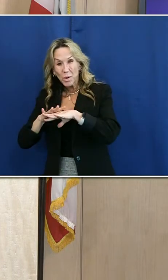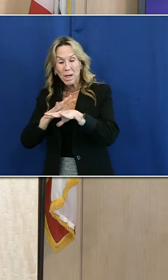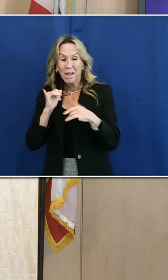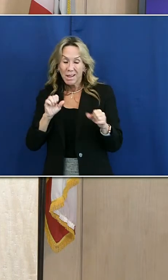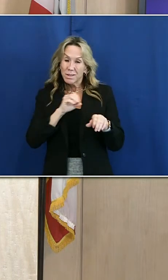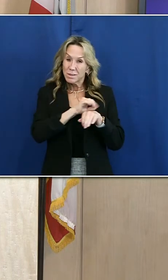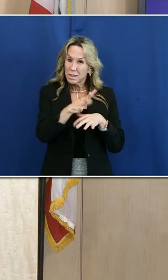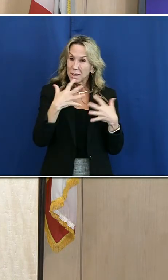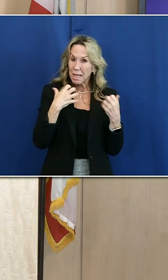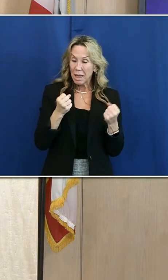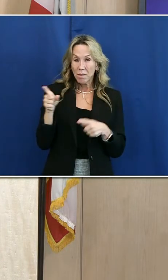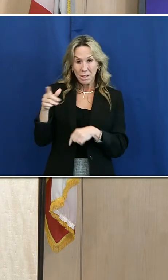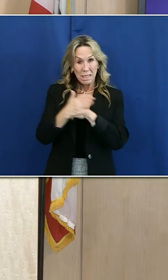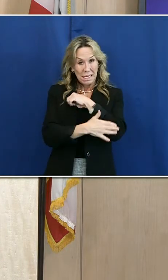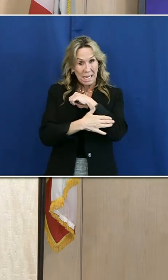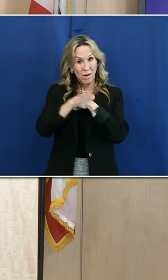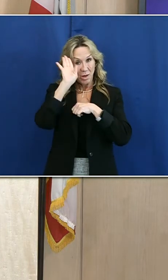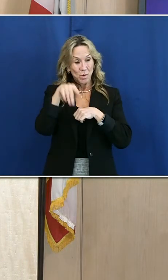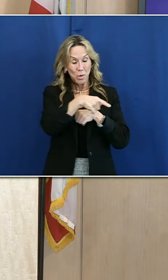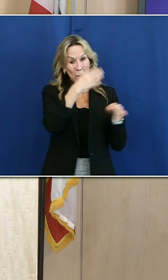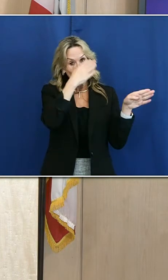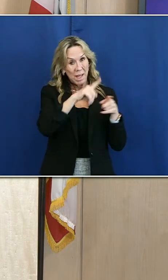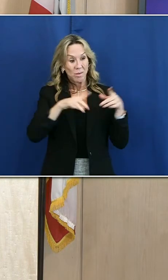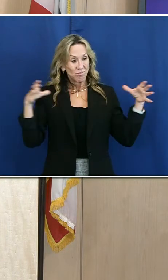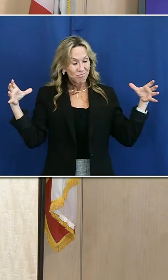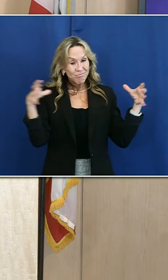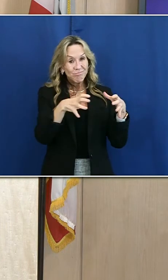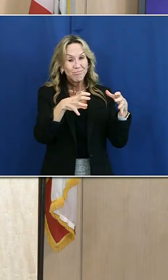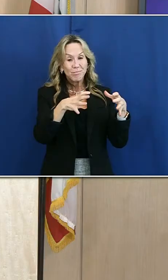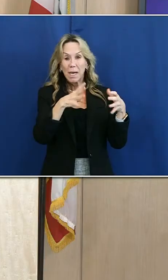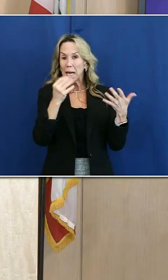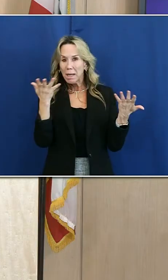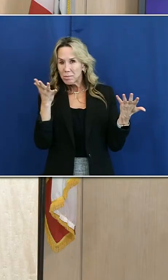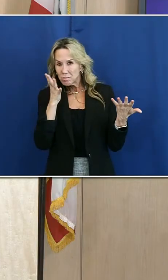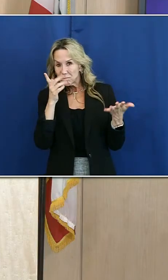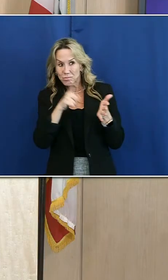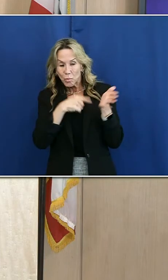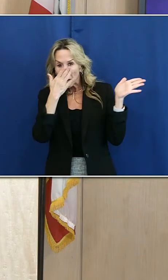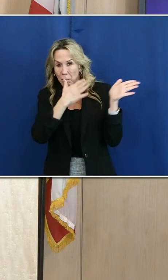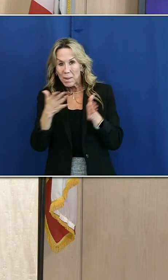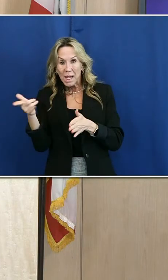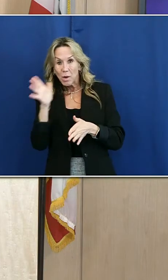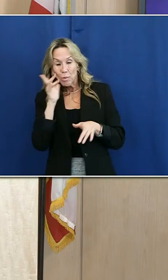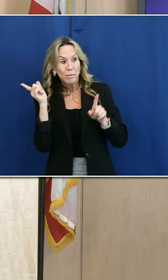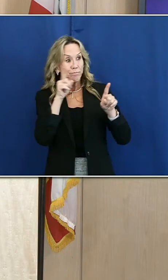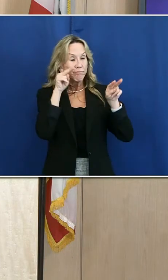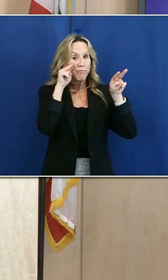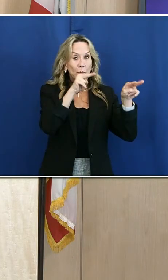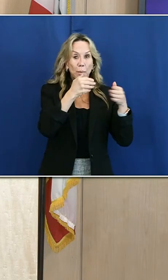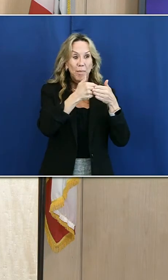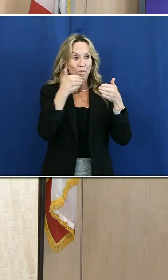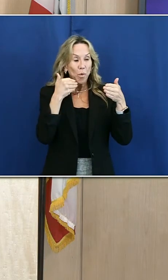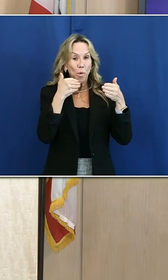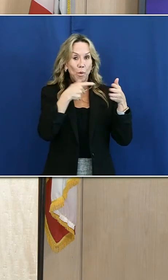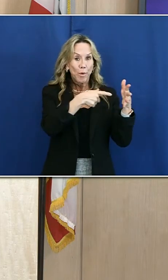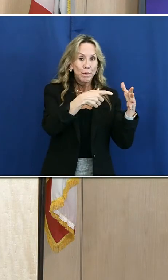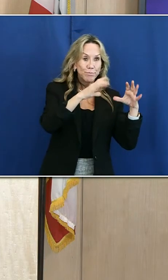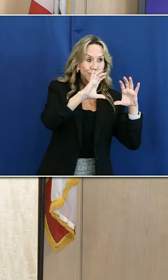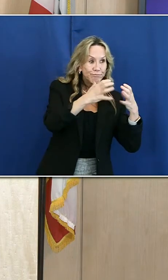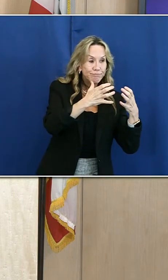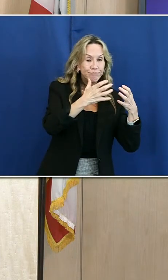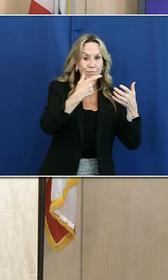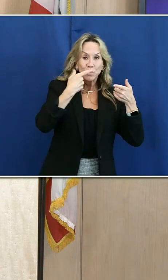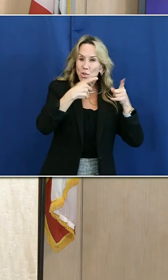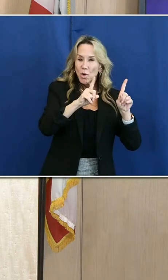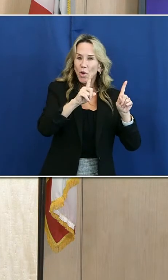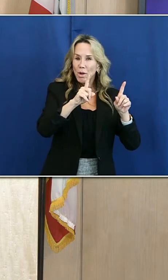you comment about it, and whether any enforcement will be made ahead of the event, during, or after the event? And if so, what type